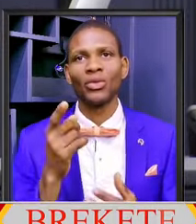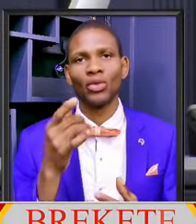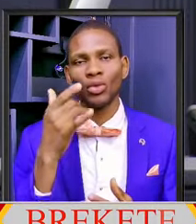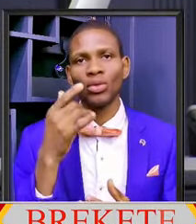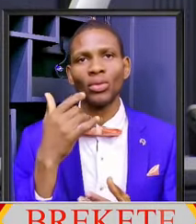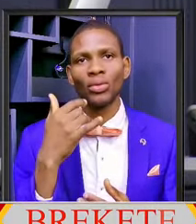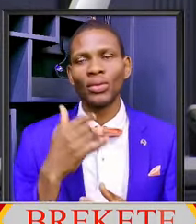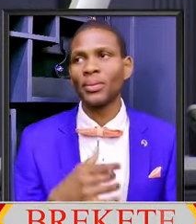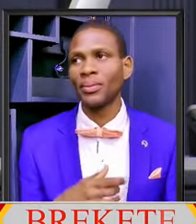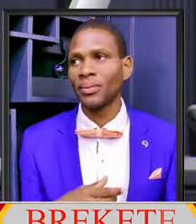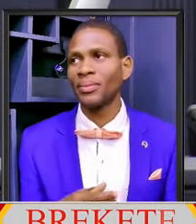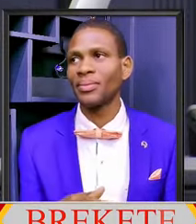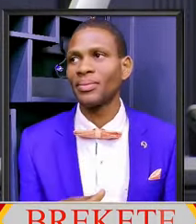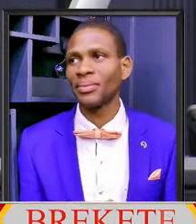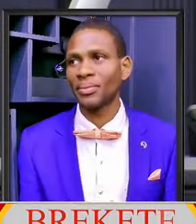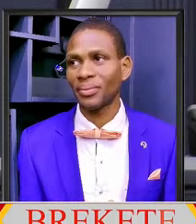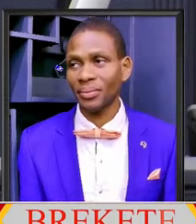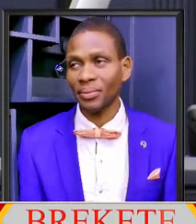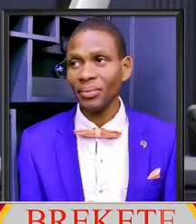her.